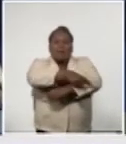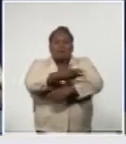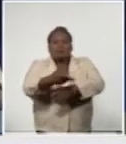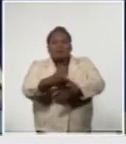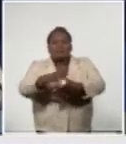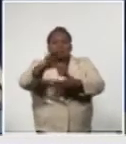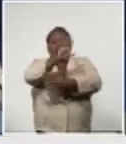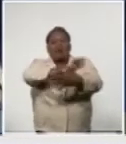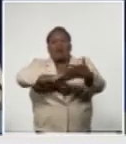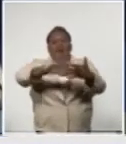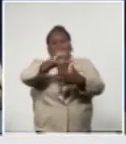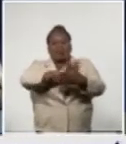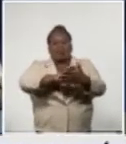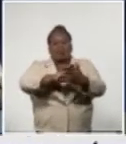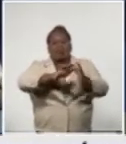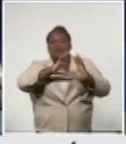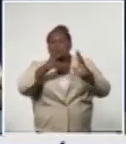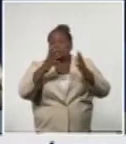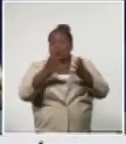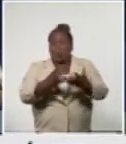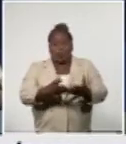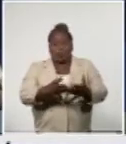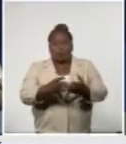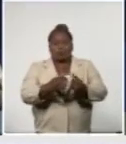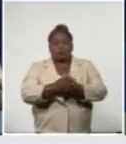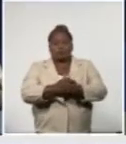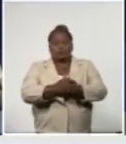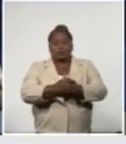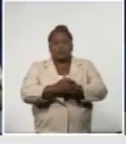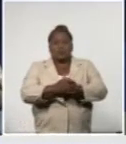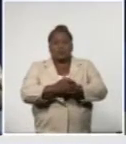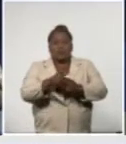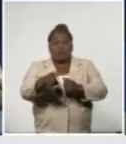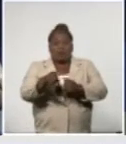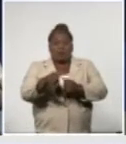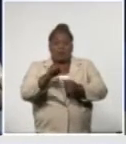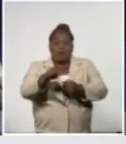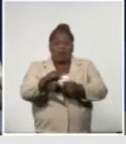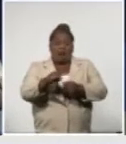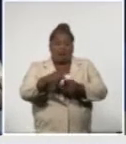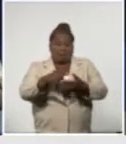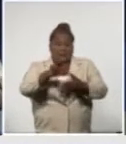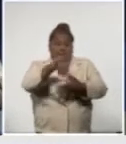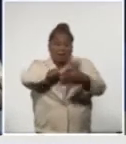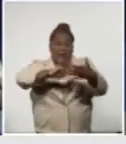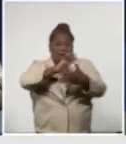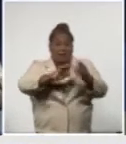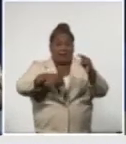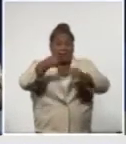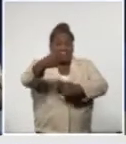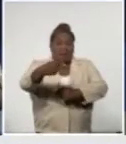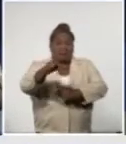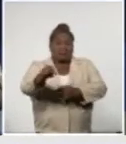somber forecast of the behavior of the pandemic and how